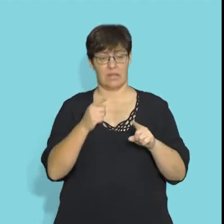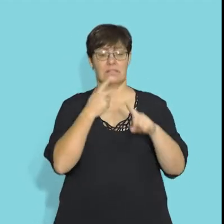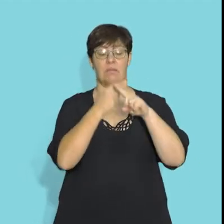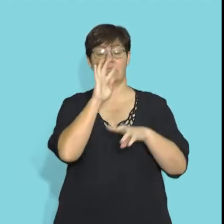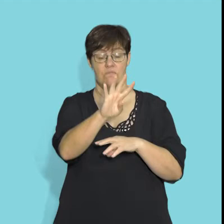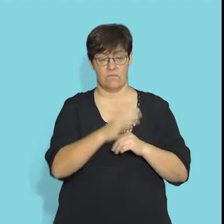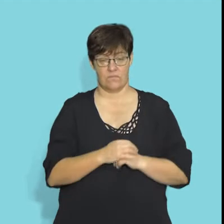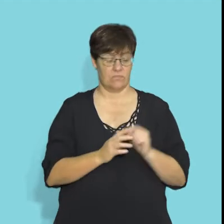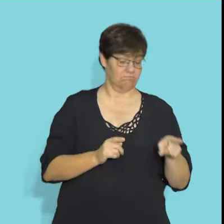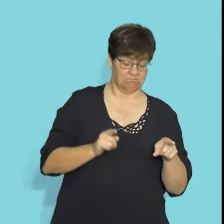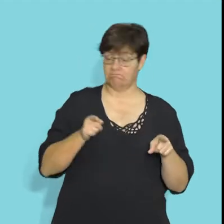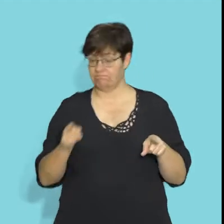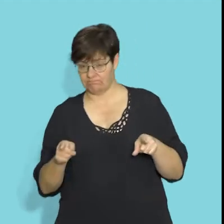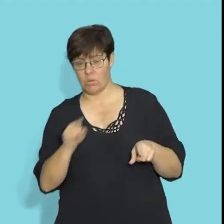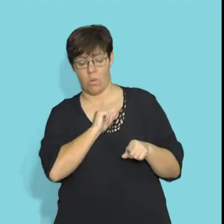both sides by 4,